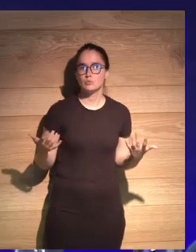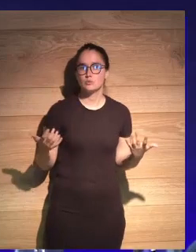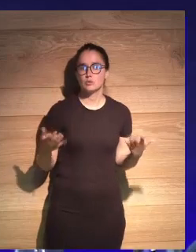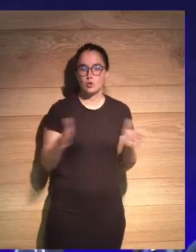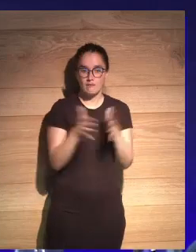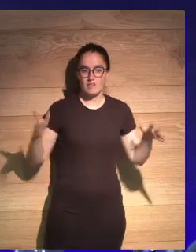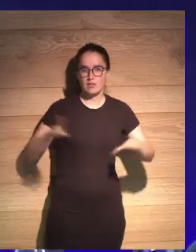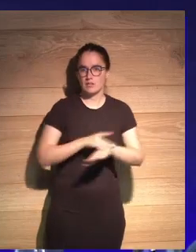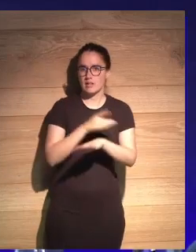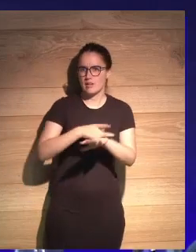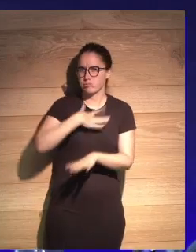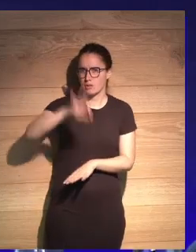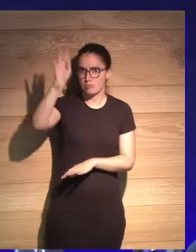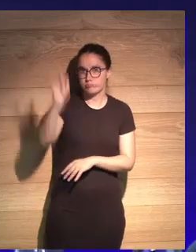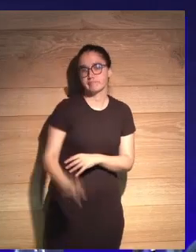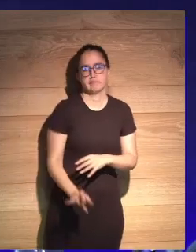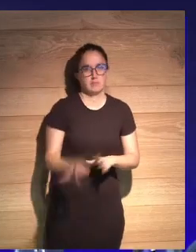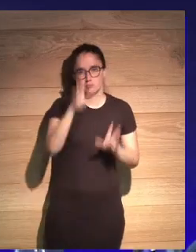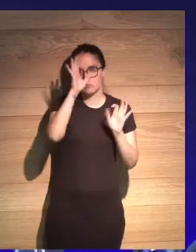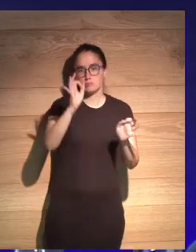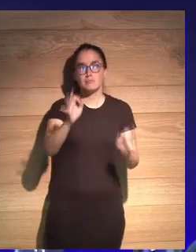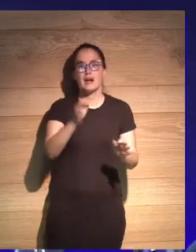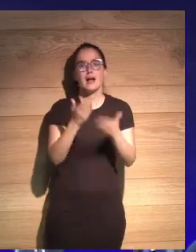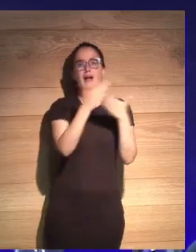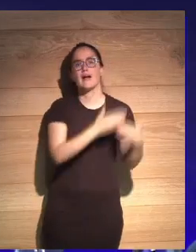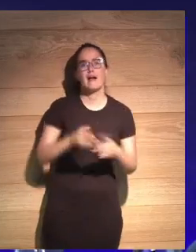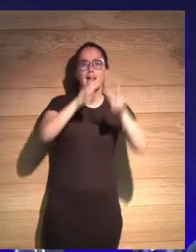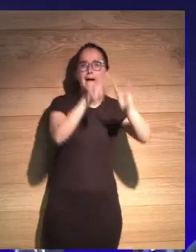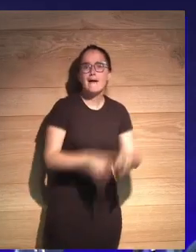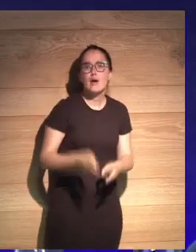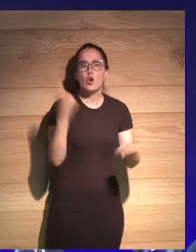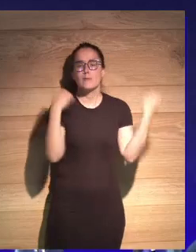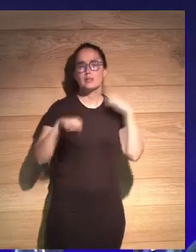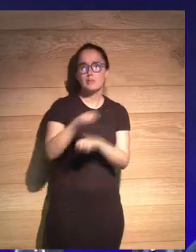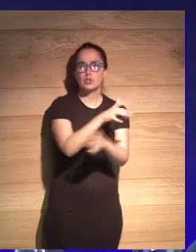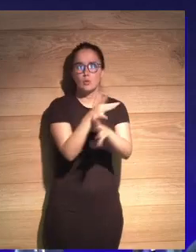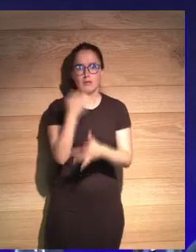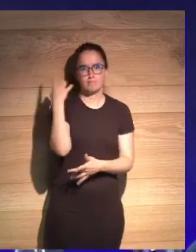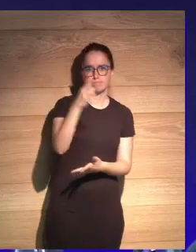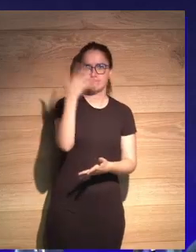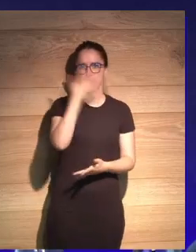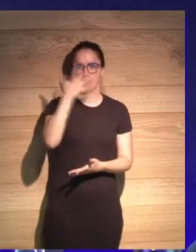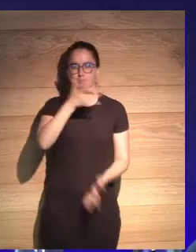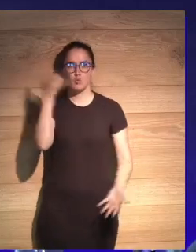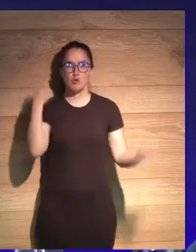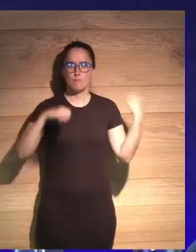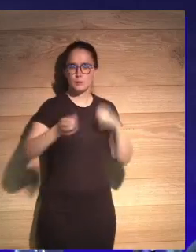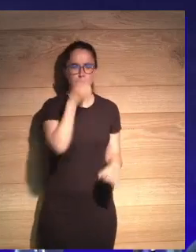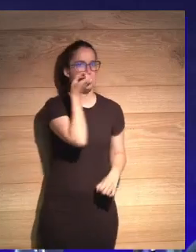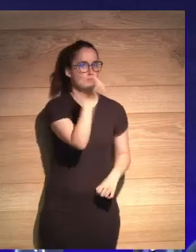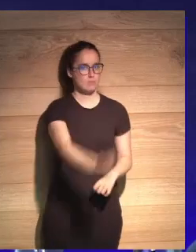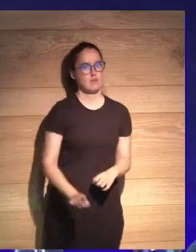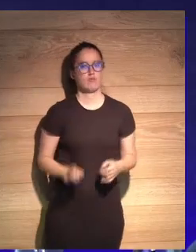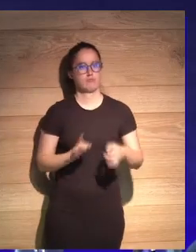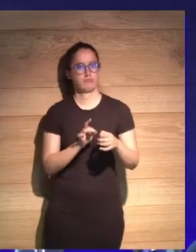process all the data that they receive from the gamers, in order to alert